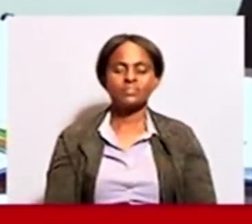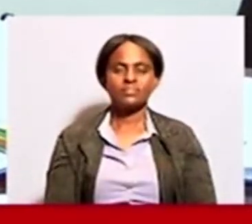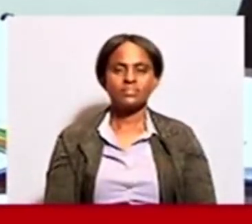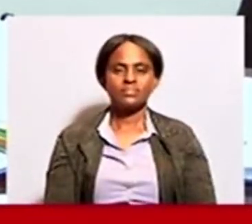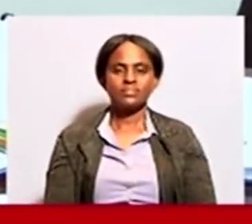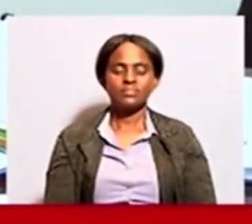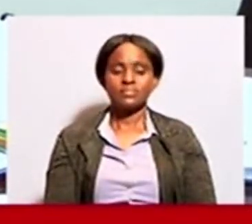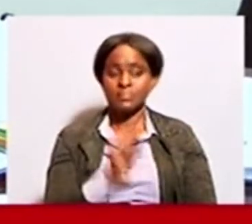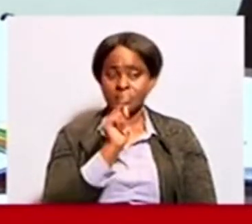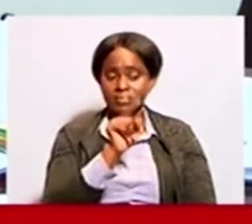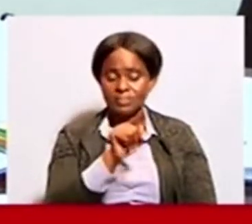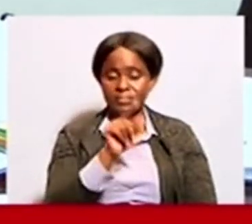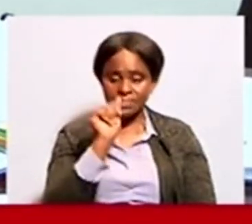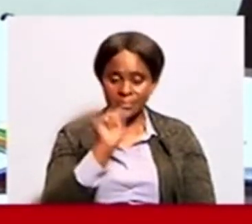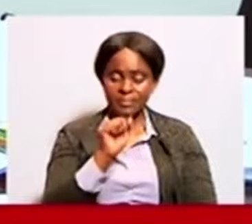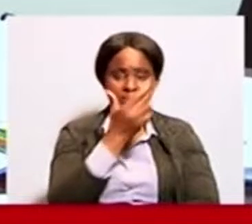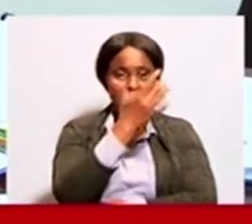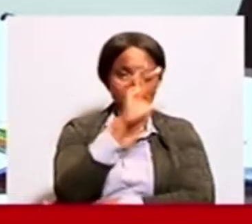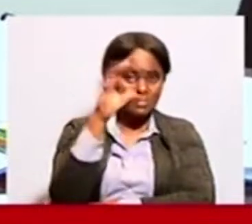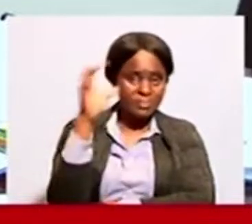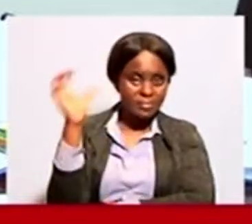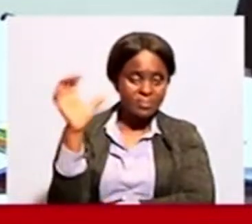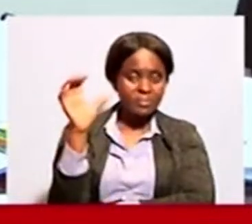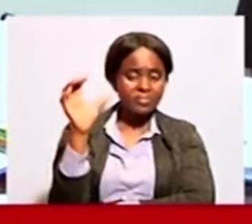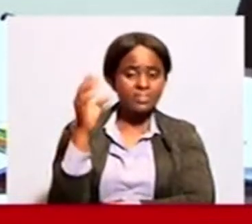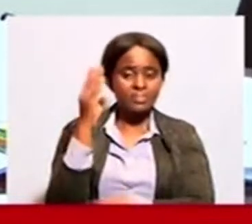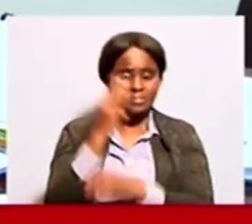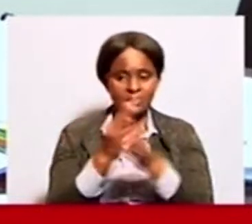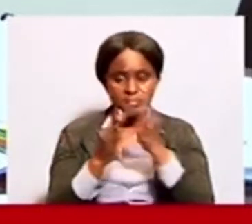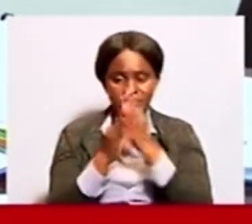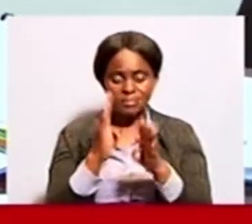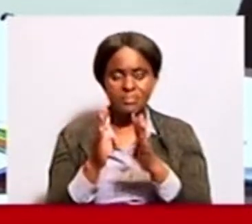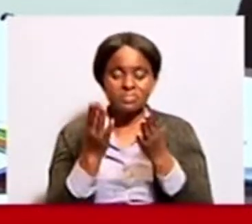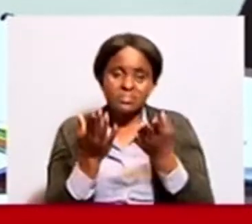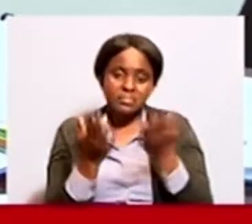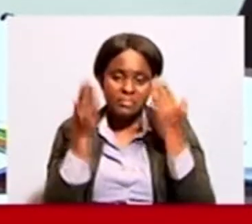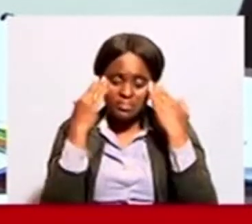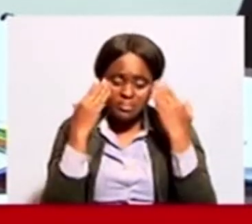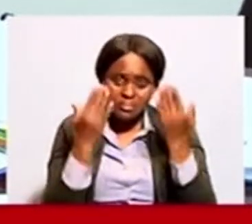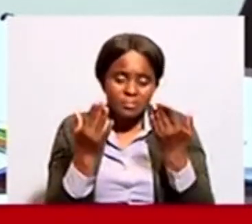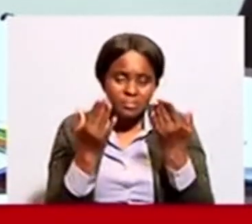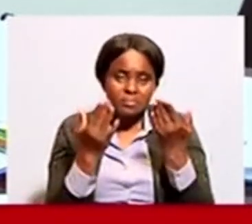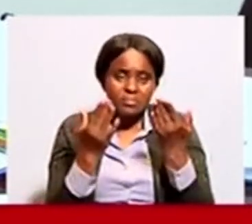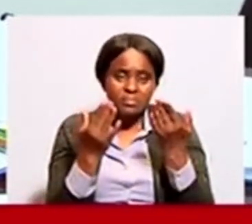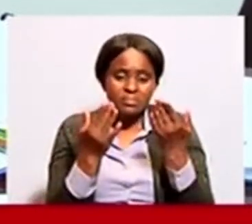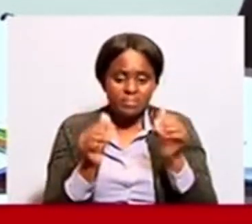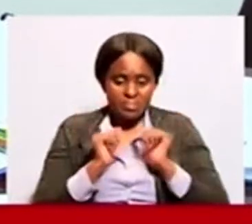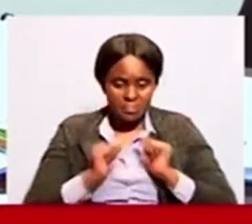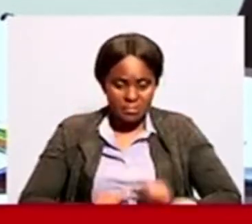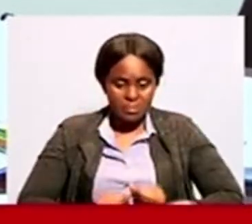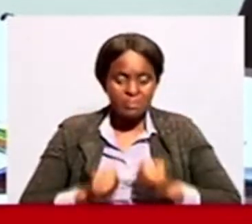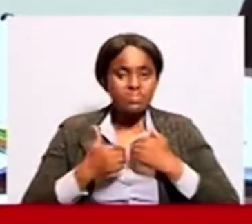So this could be Chimutengo contractor or something like that. No fixed abode.